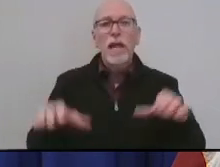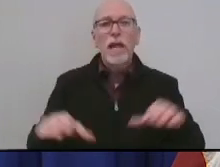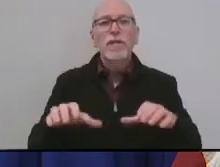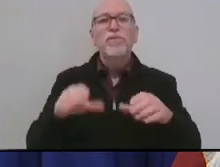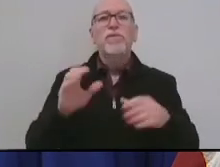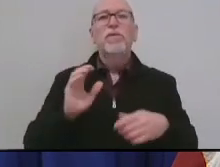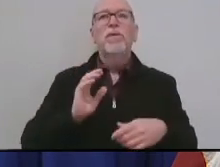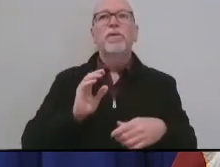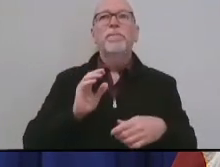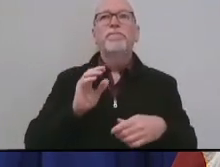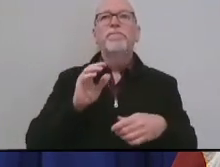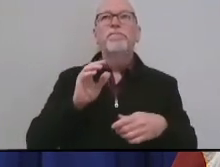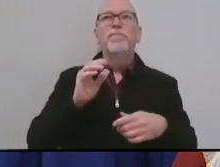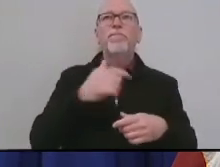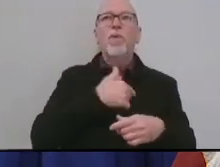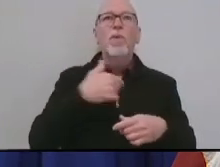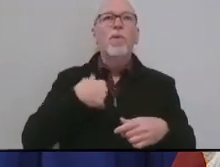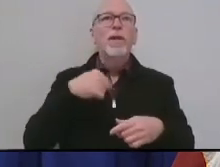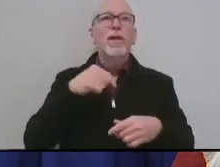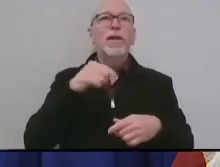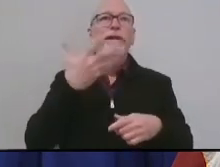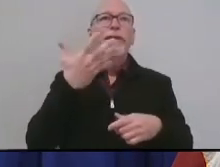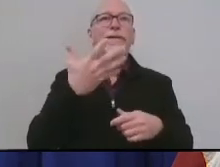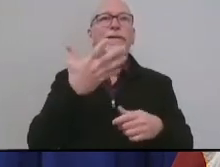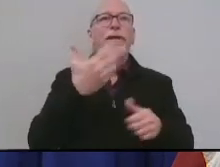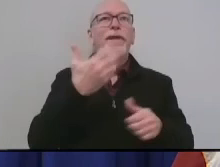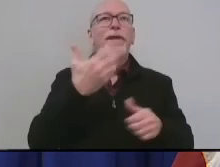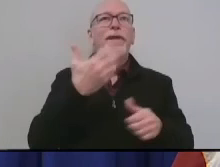not doing some things,